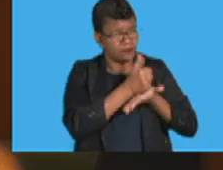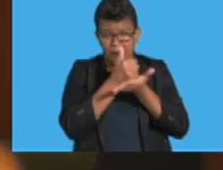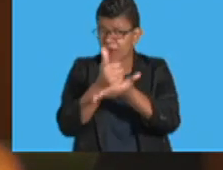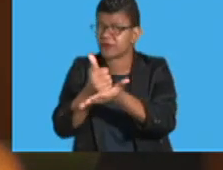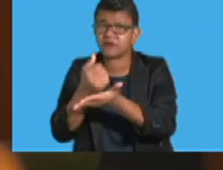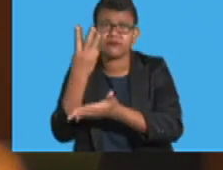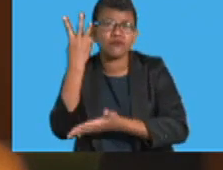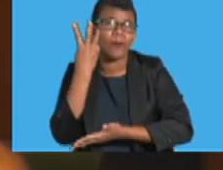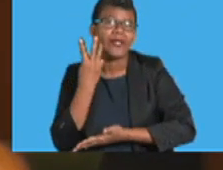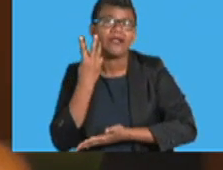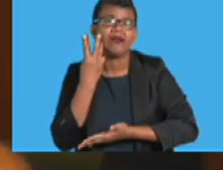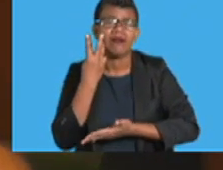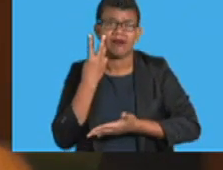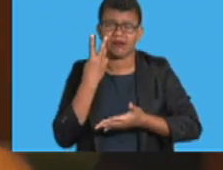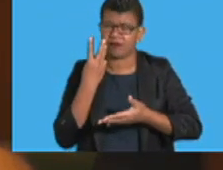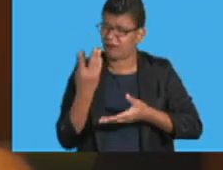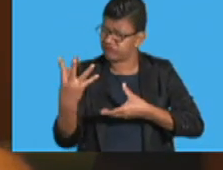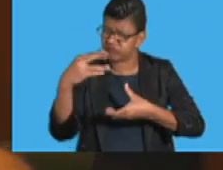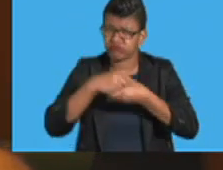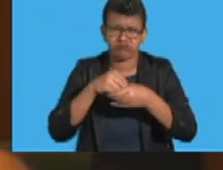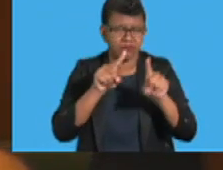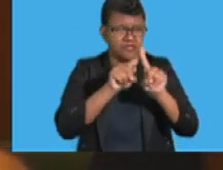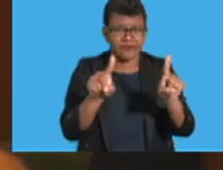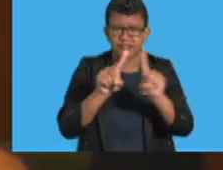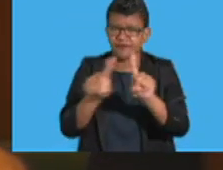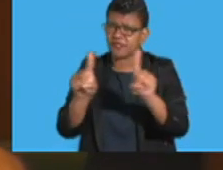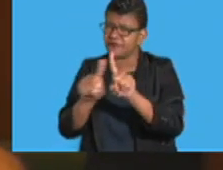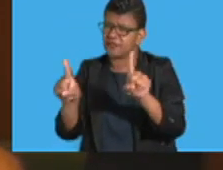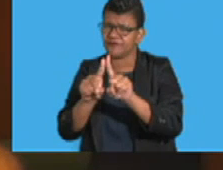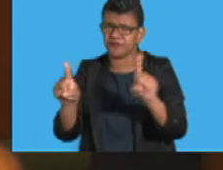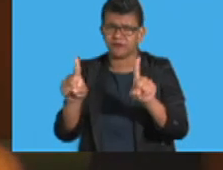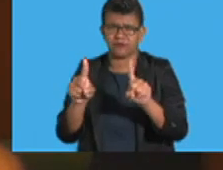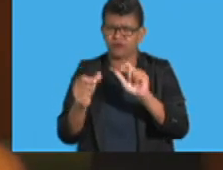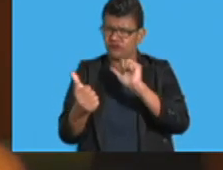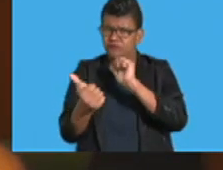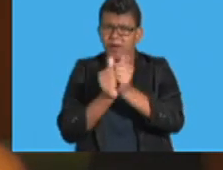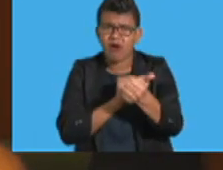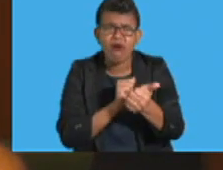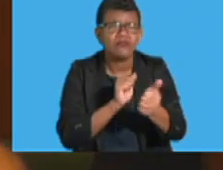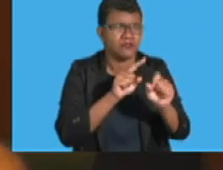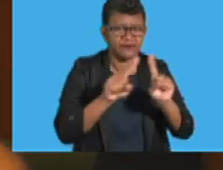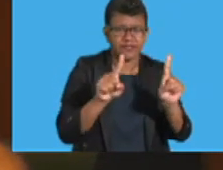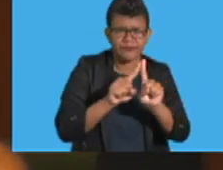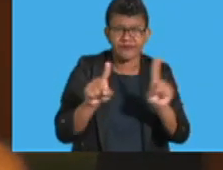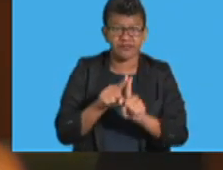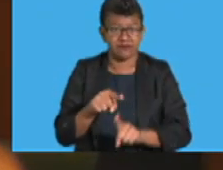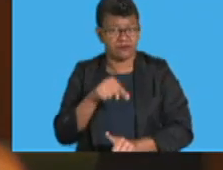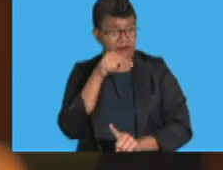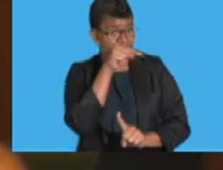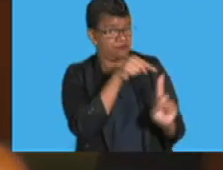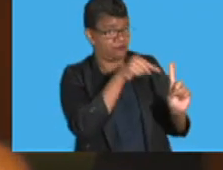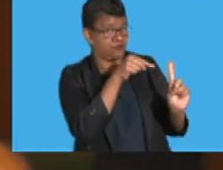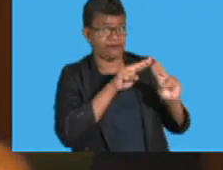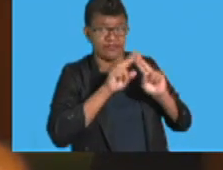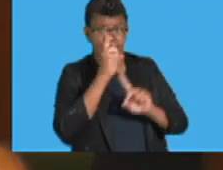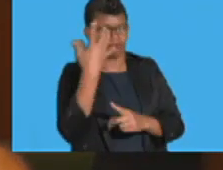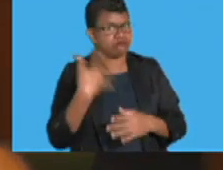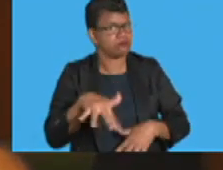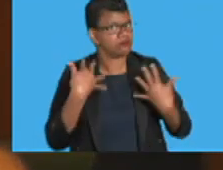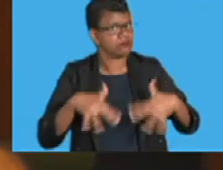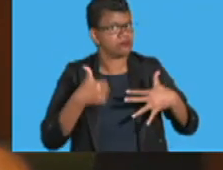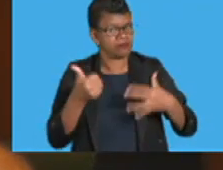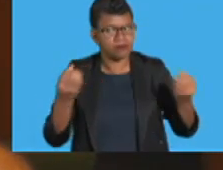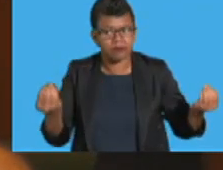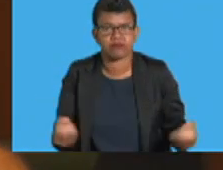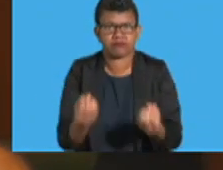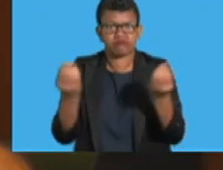choose. Accordingly, policies focus on encouraging shared decision-making in relationships, especially as